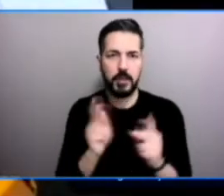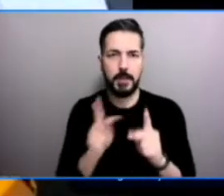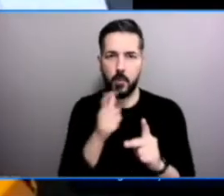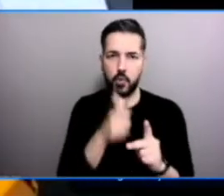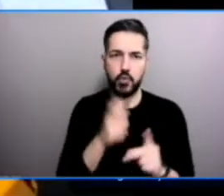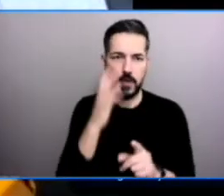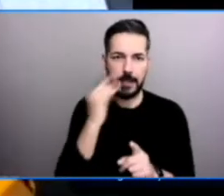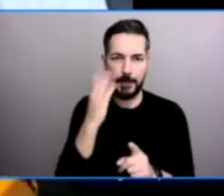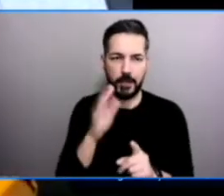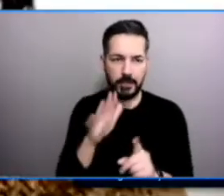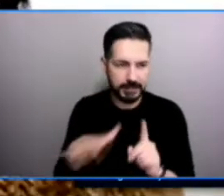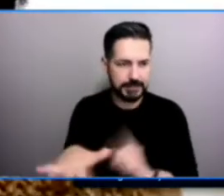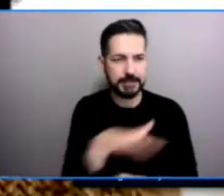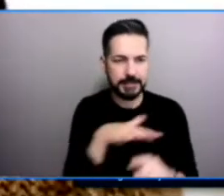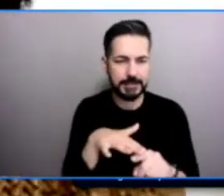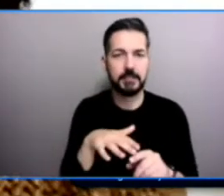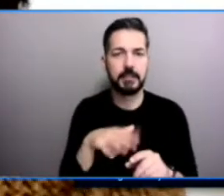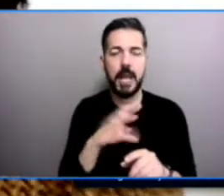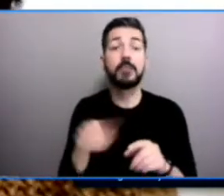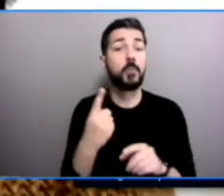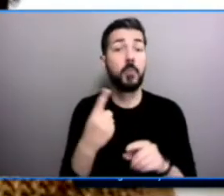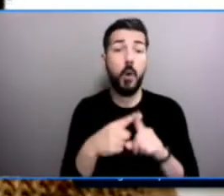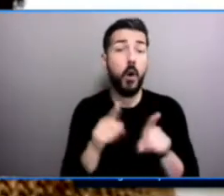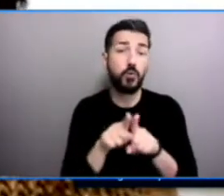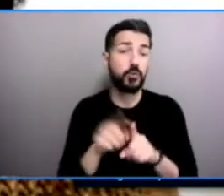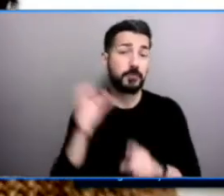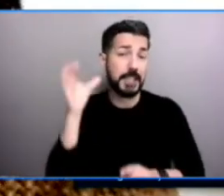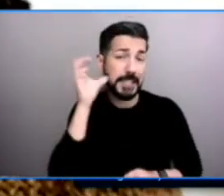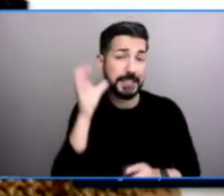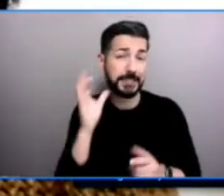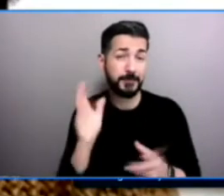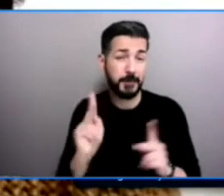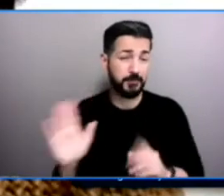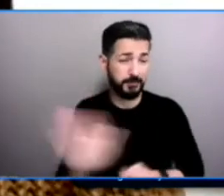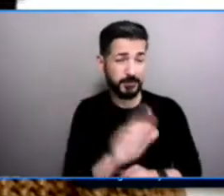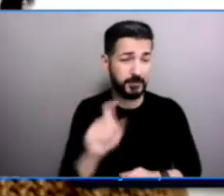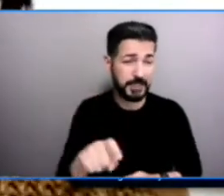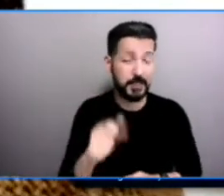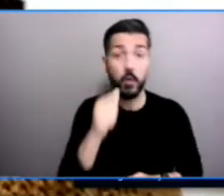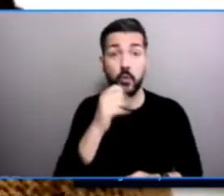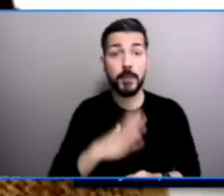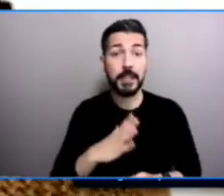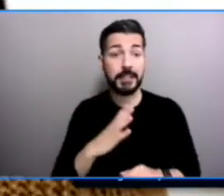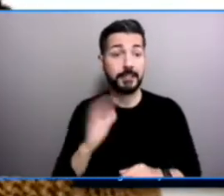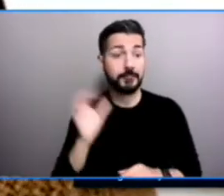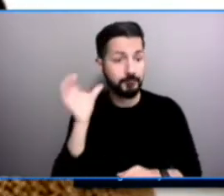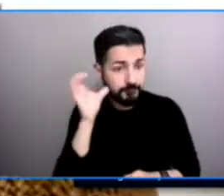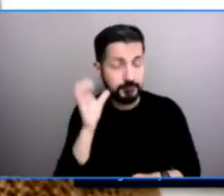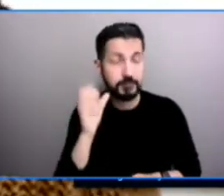Well, I echo everything Katrina said, and just to build on it a little,